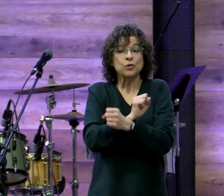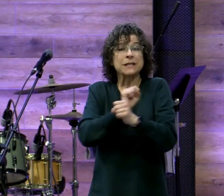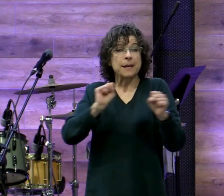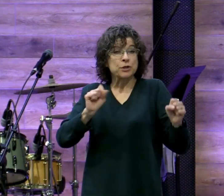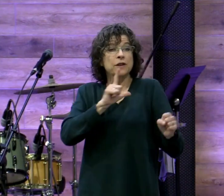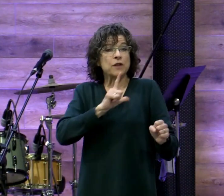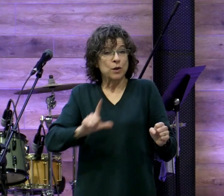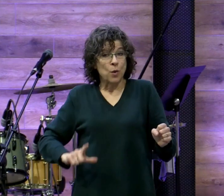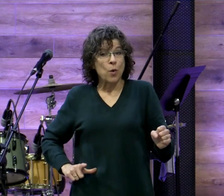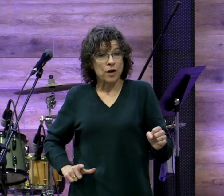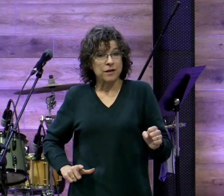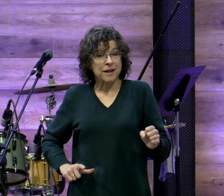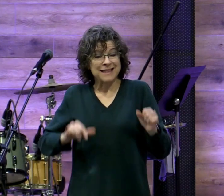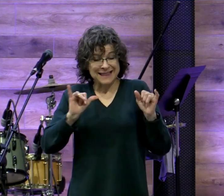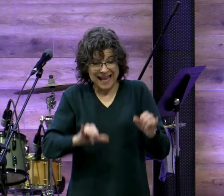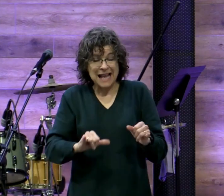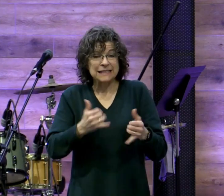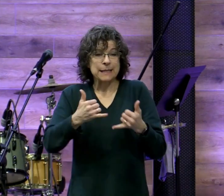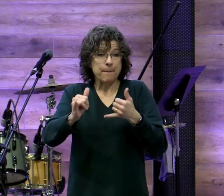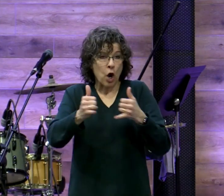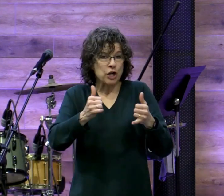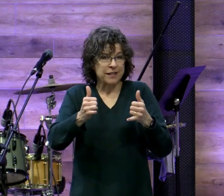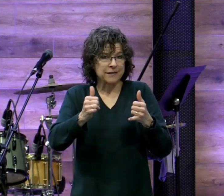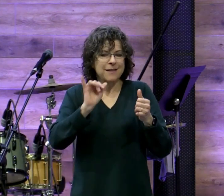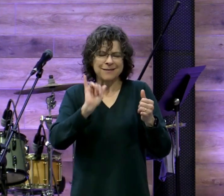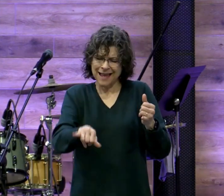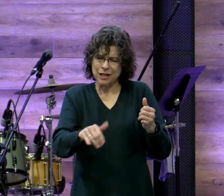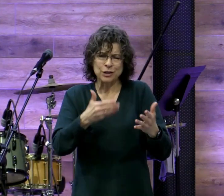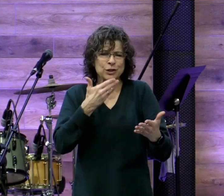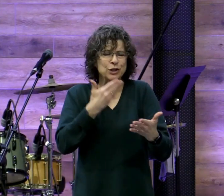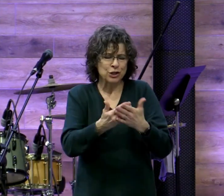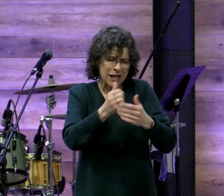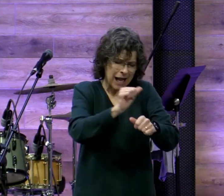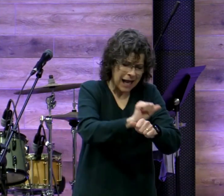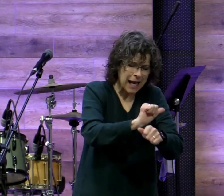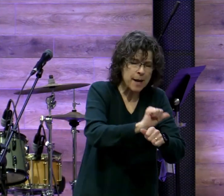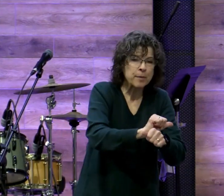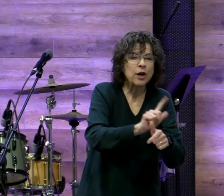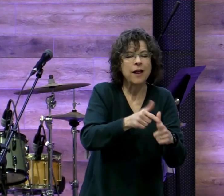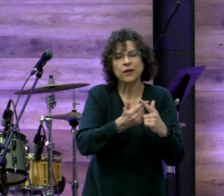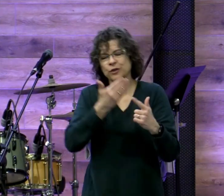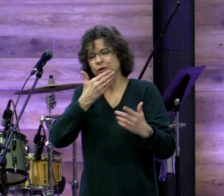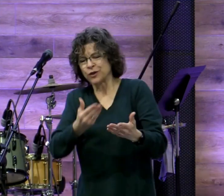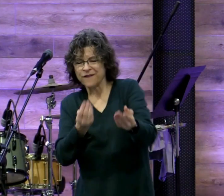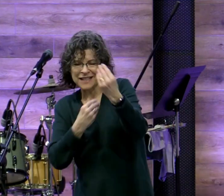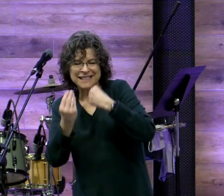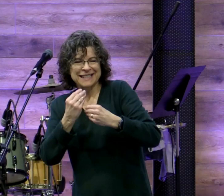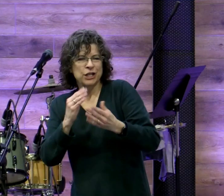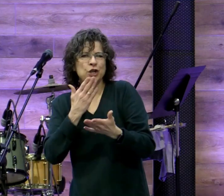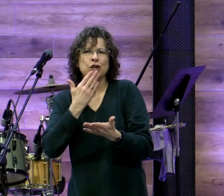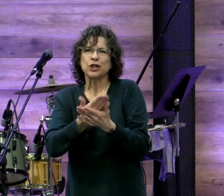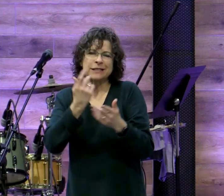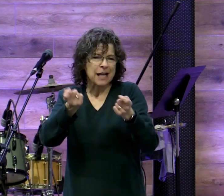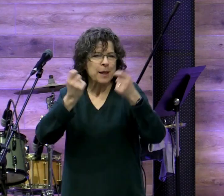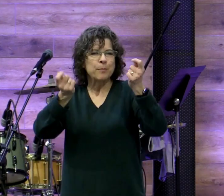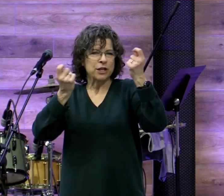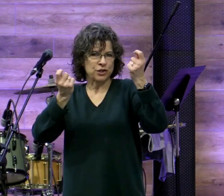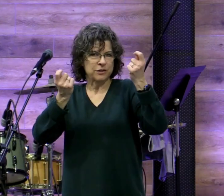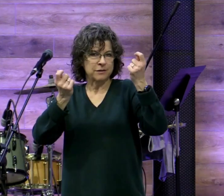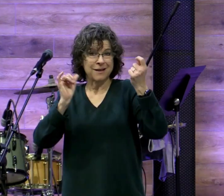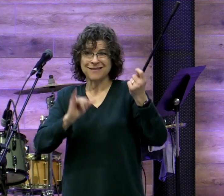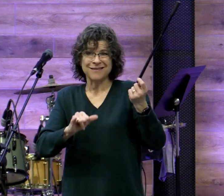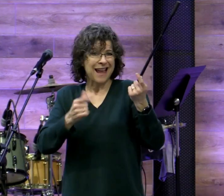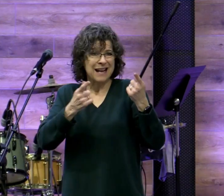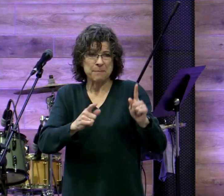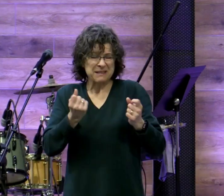is a party. To enjoy the fruit of good labor and to feast and celebrate is the good life in almost every culture on this